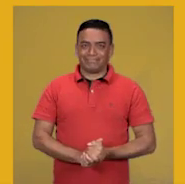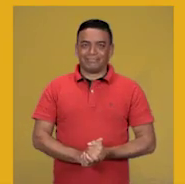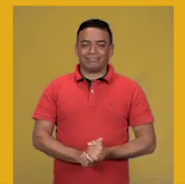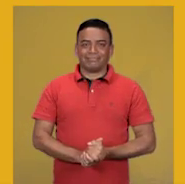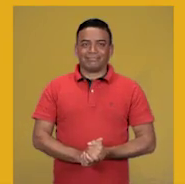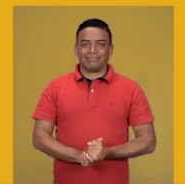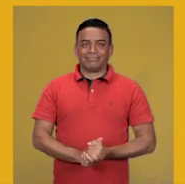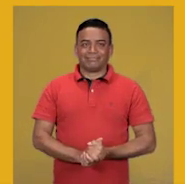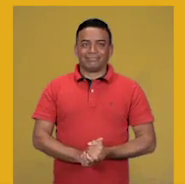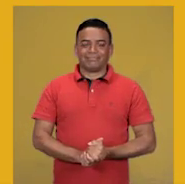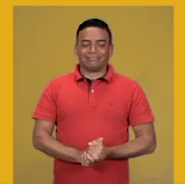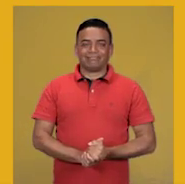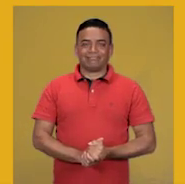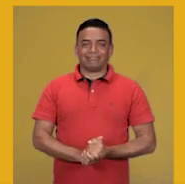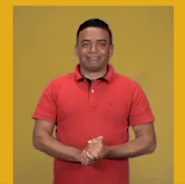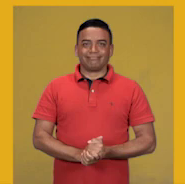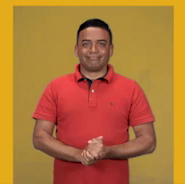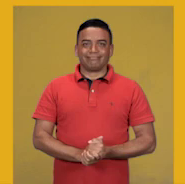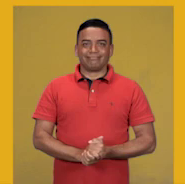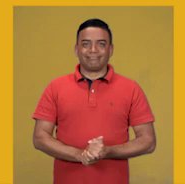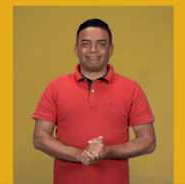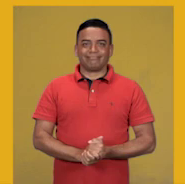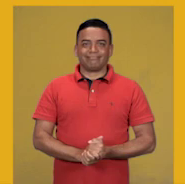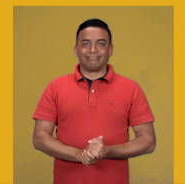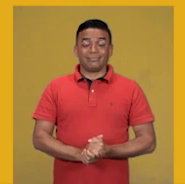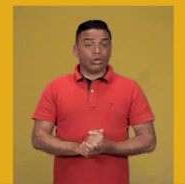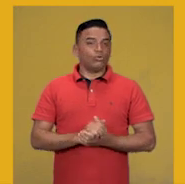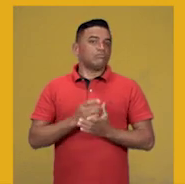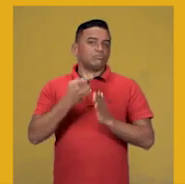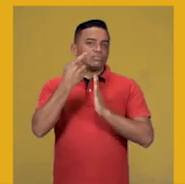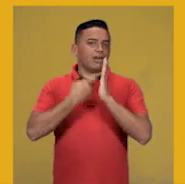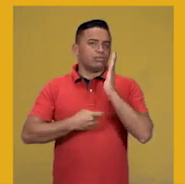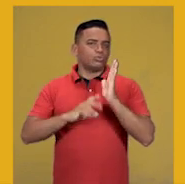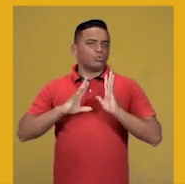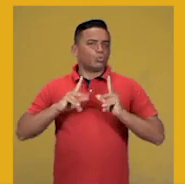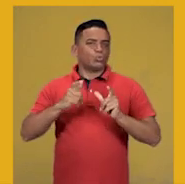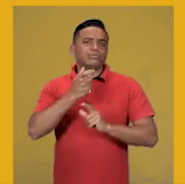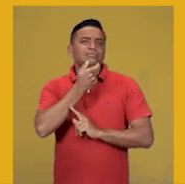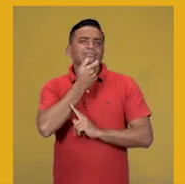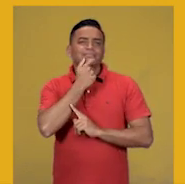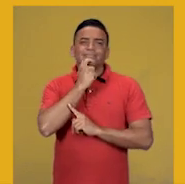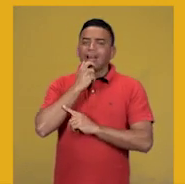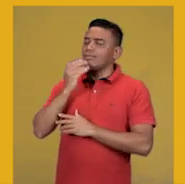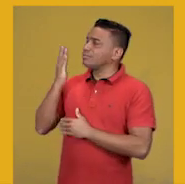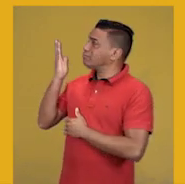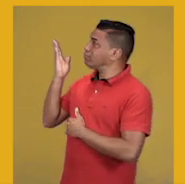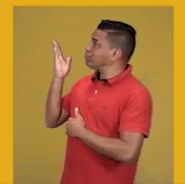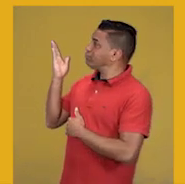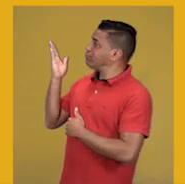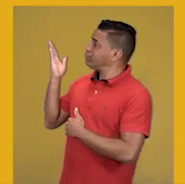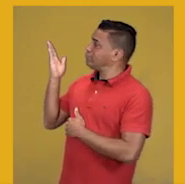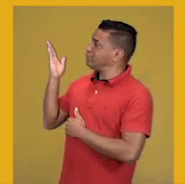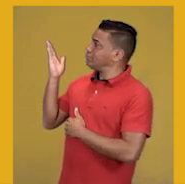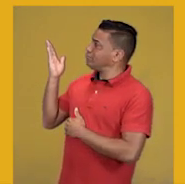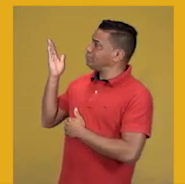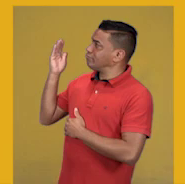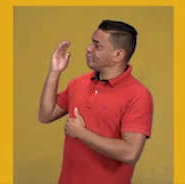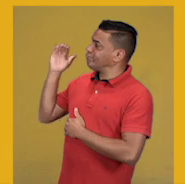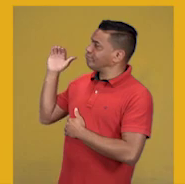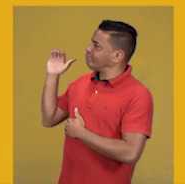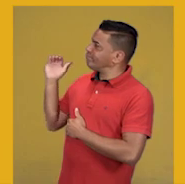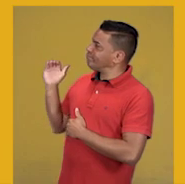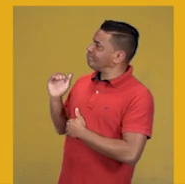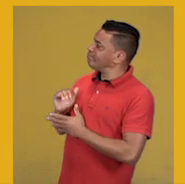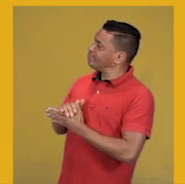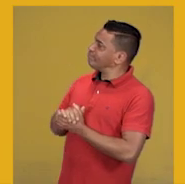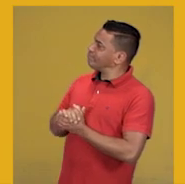both brick-and-mortar and digital stores, a variety of merchandising techniques are used to